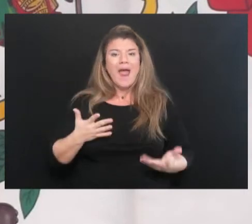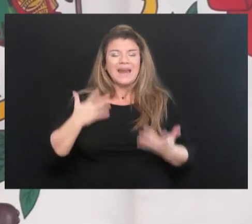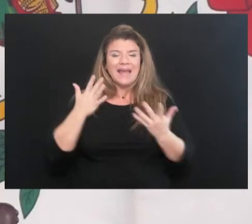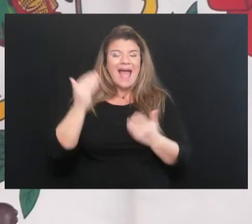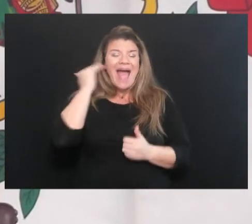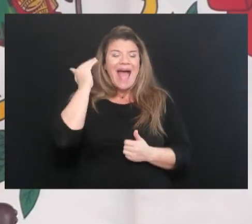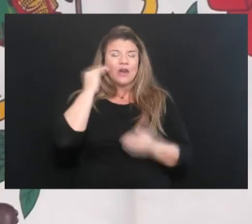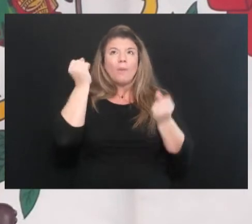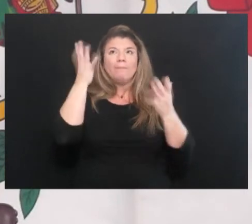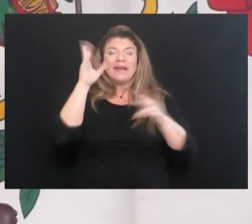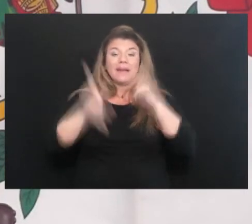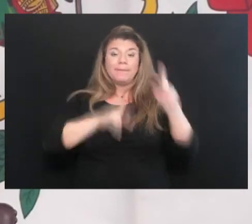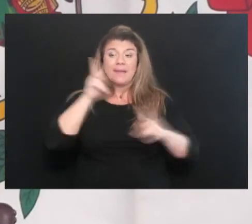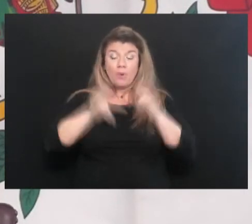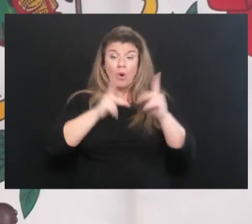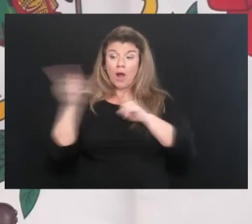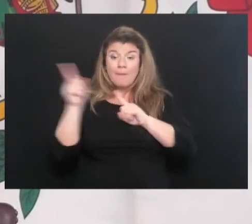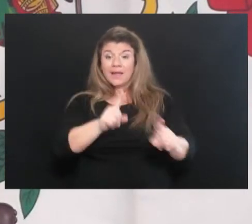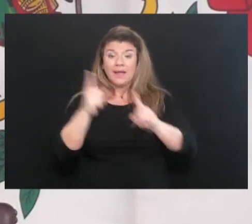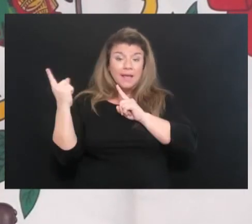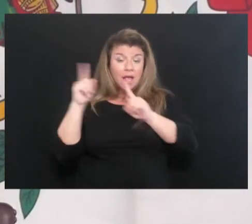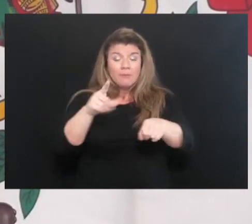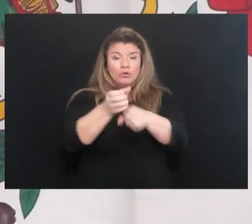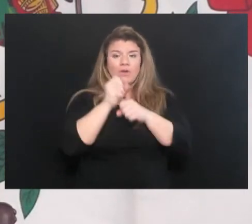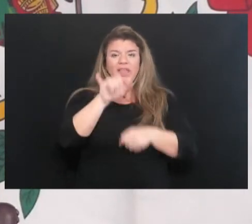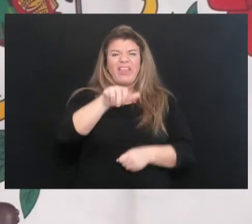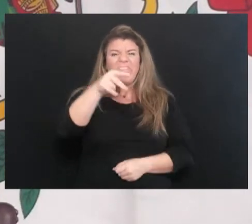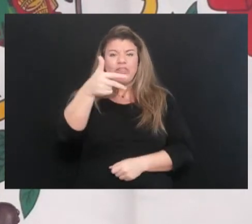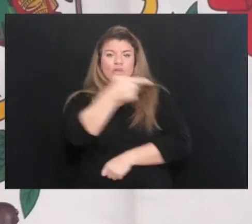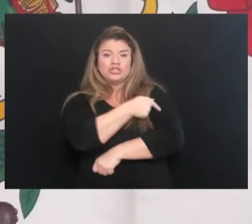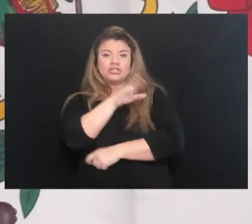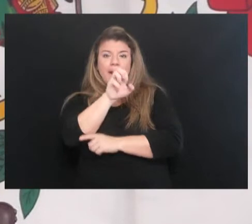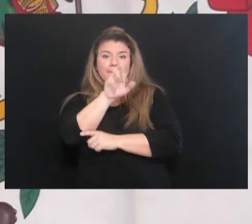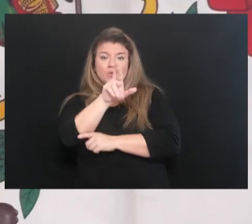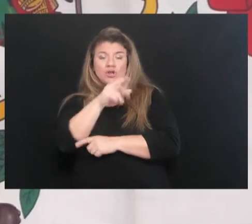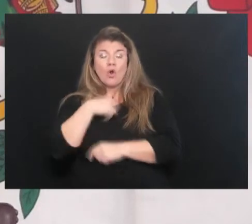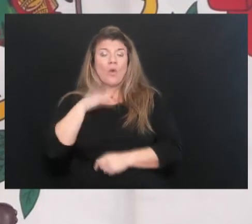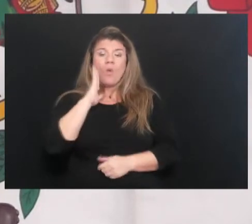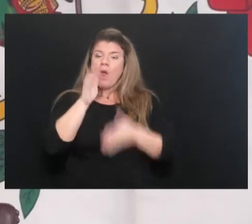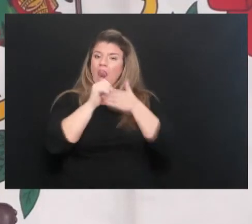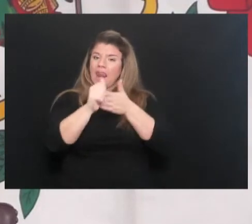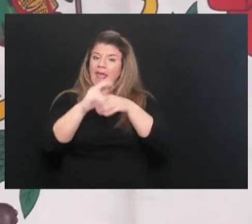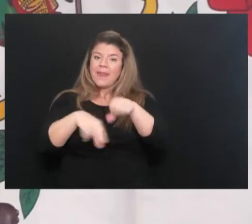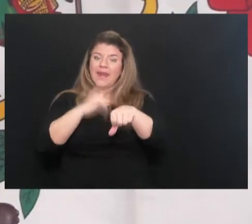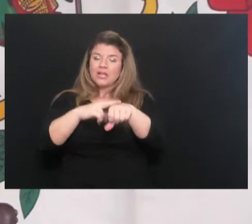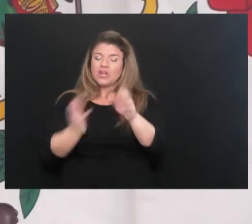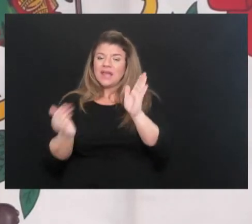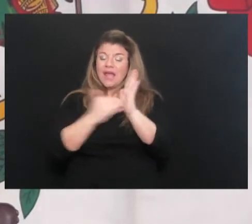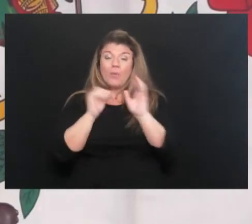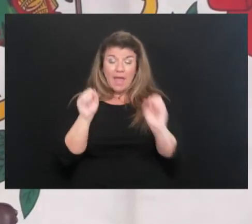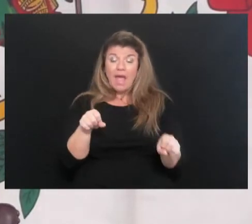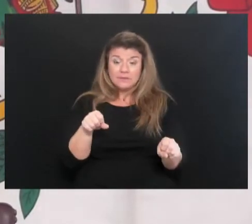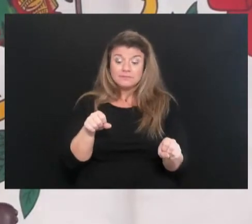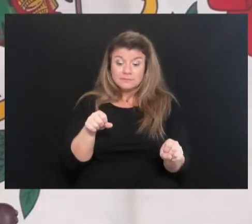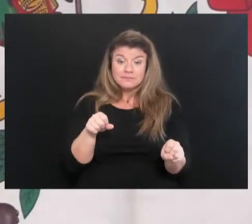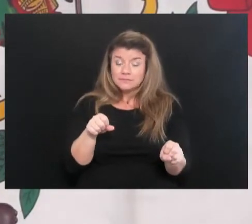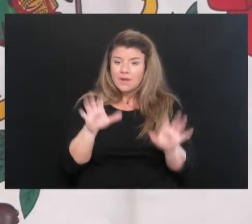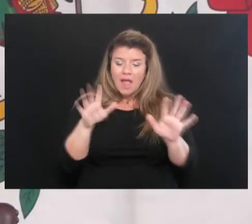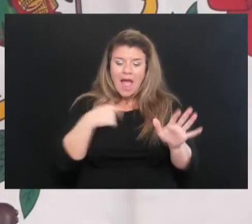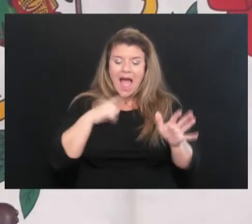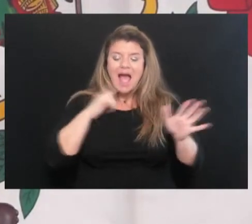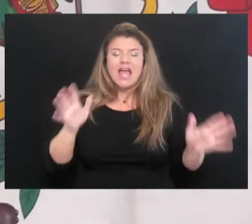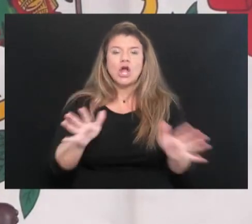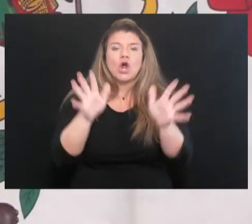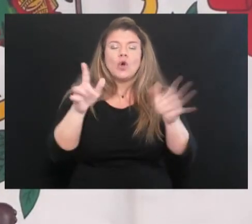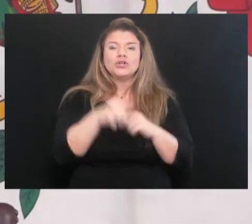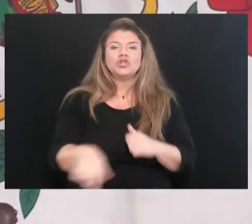know a lot of people are coming and everything and getting your booster shots. We can lead the nation again right there, and I encourage you in